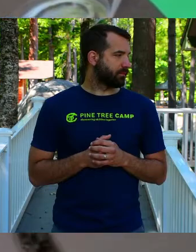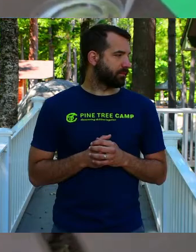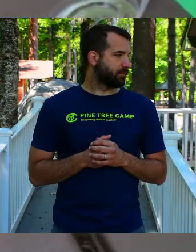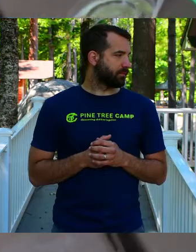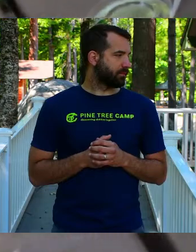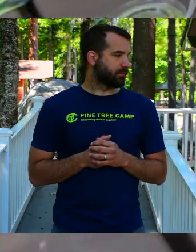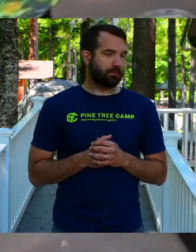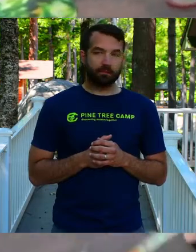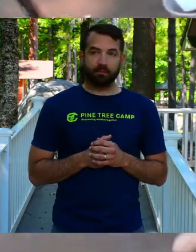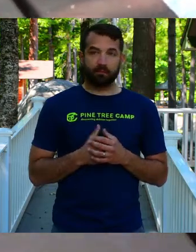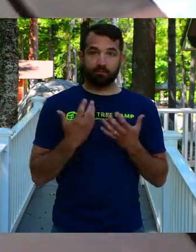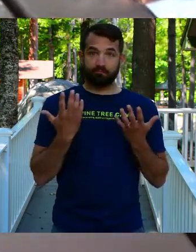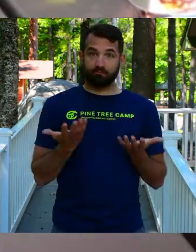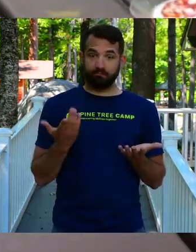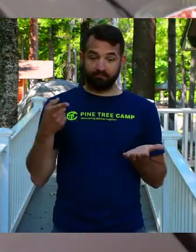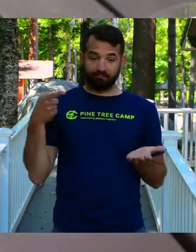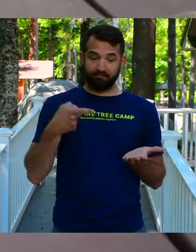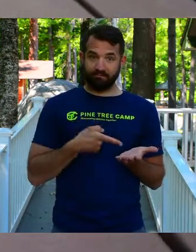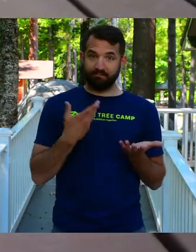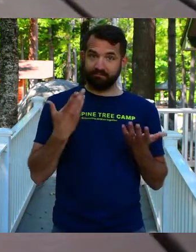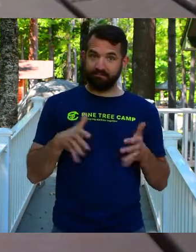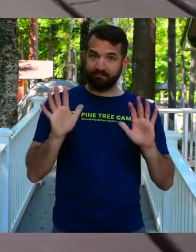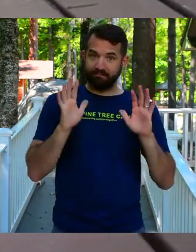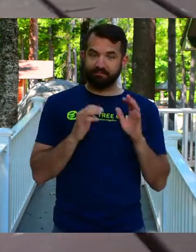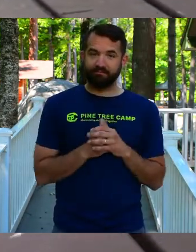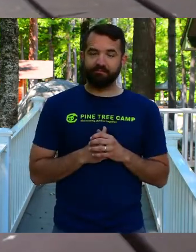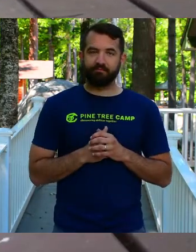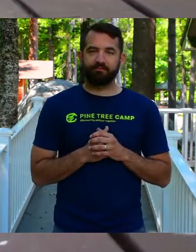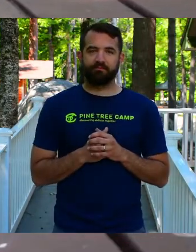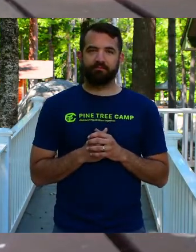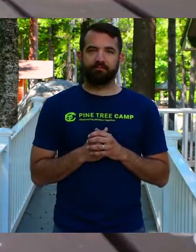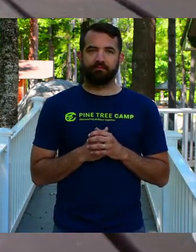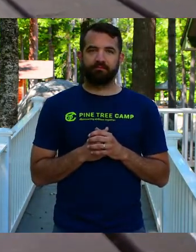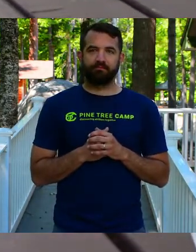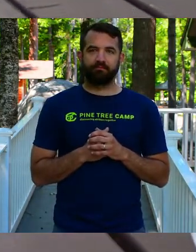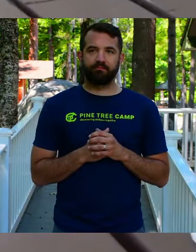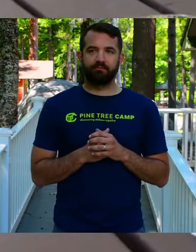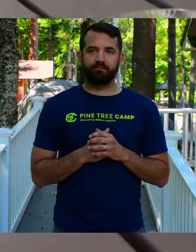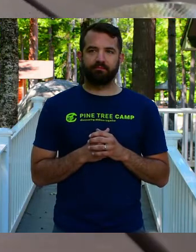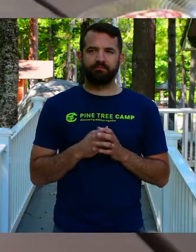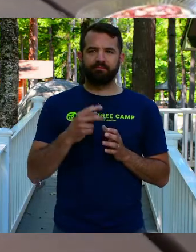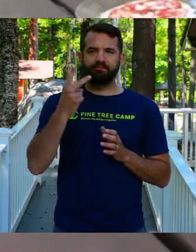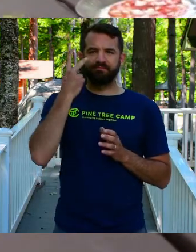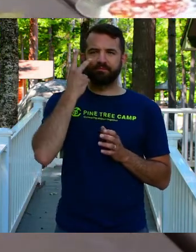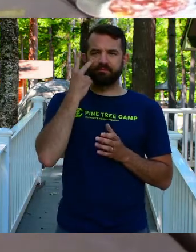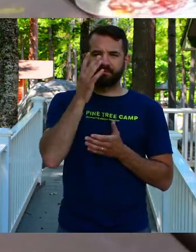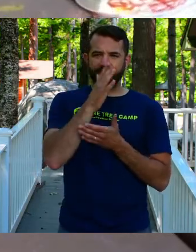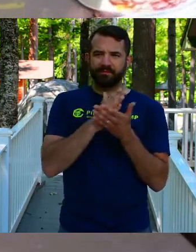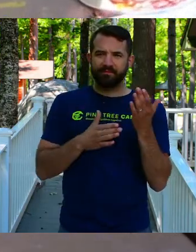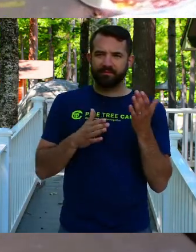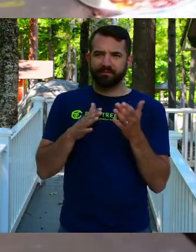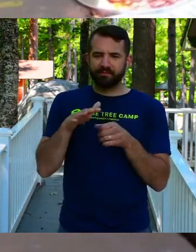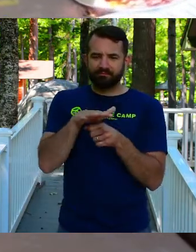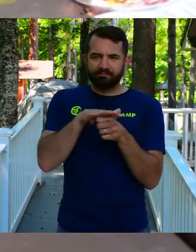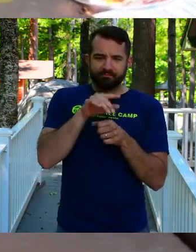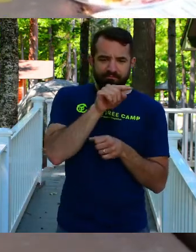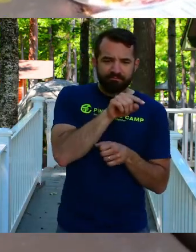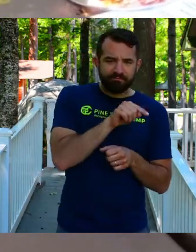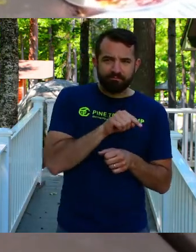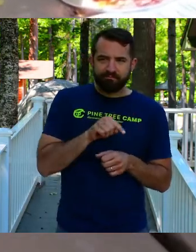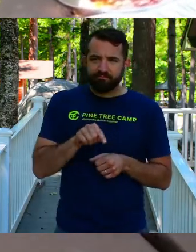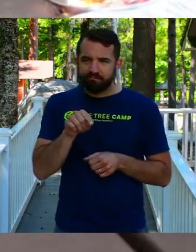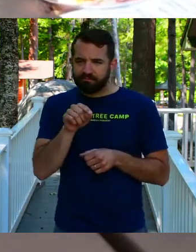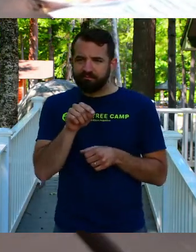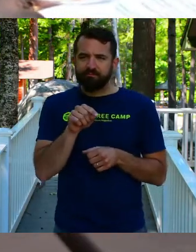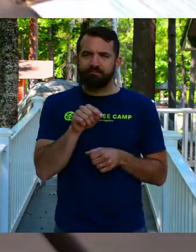So there's that. And then there are some weak spots in the glue that have some openings, and so for that